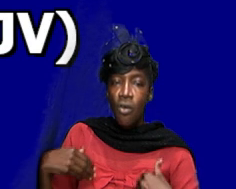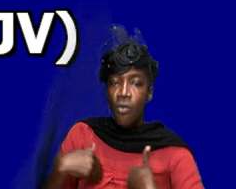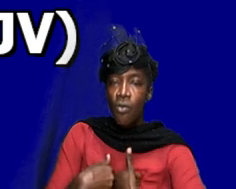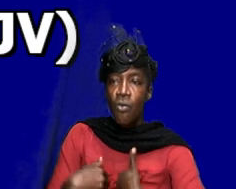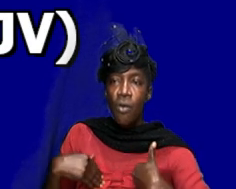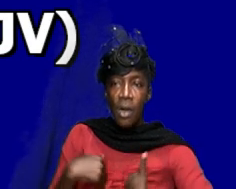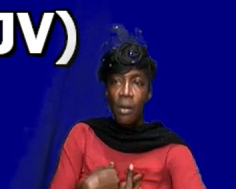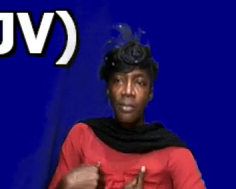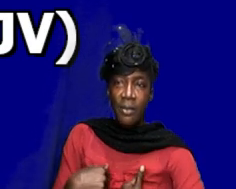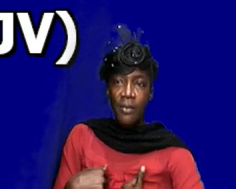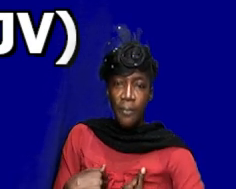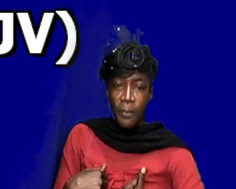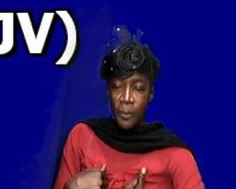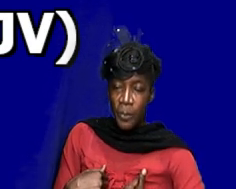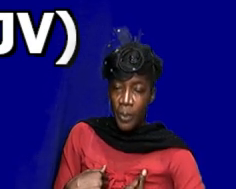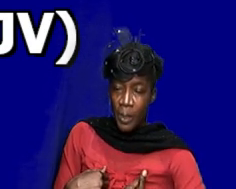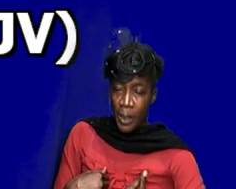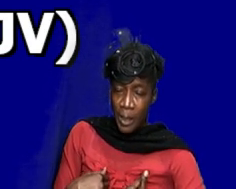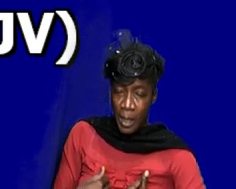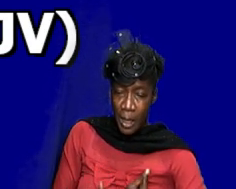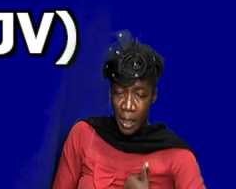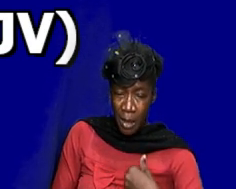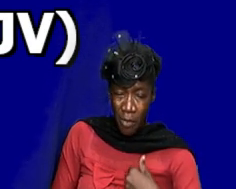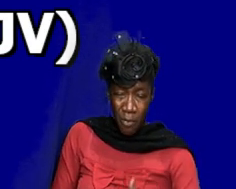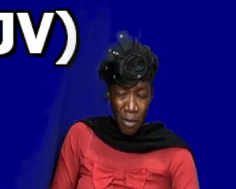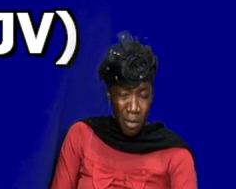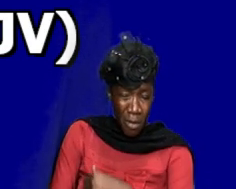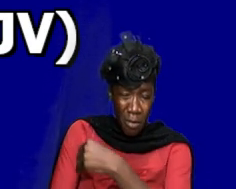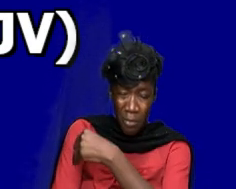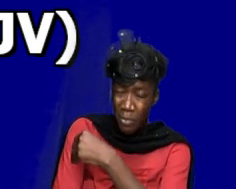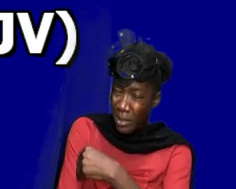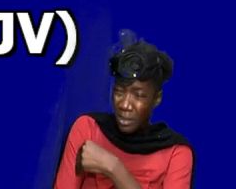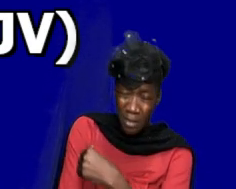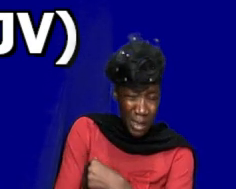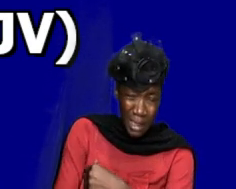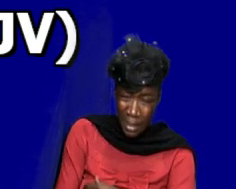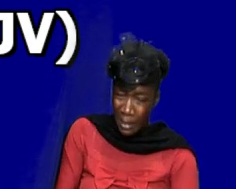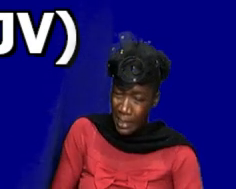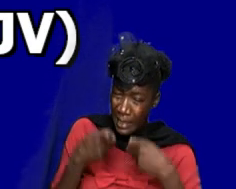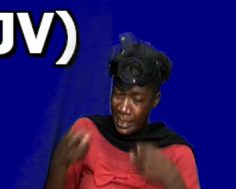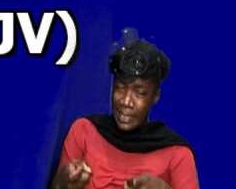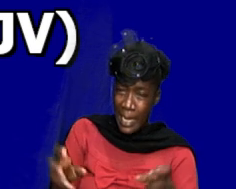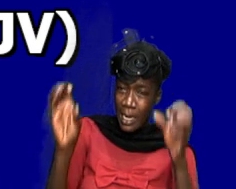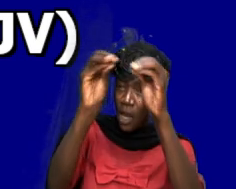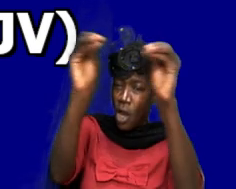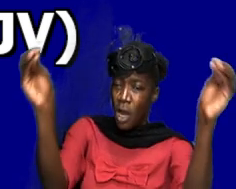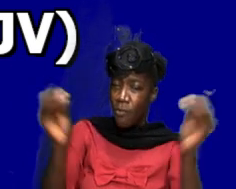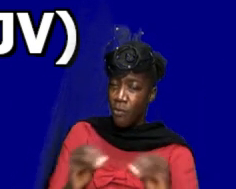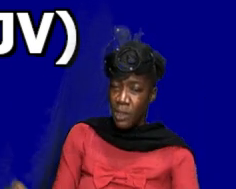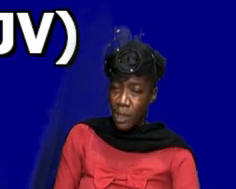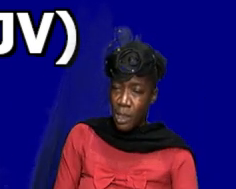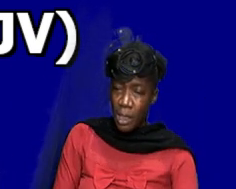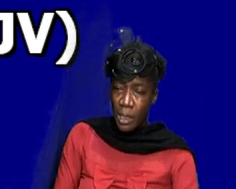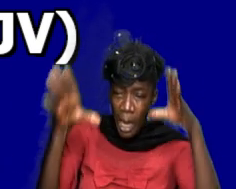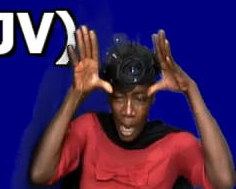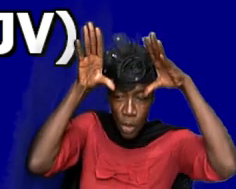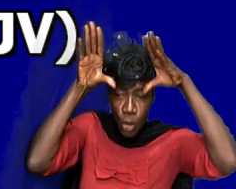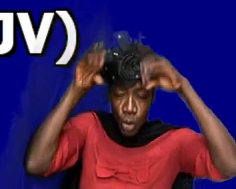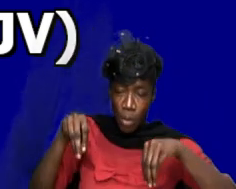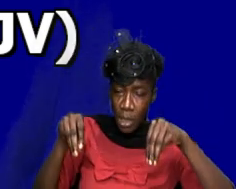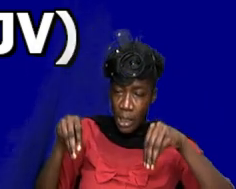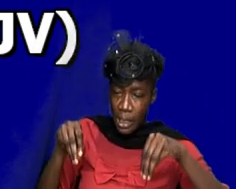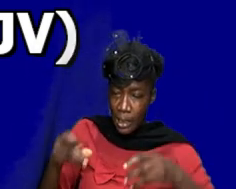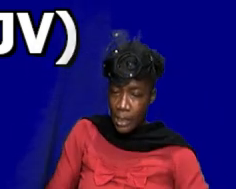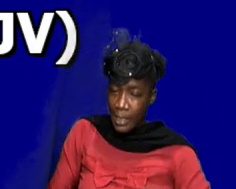For rebellion is as the sin of witchcraft, and stubbornness is as iniquity and